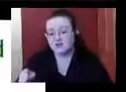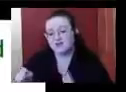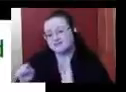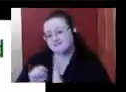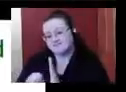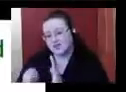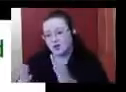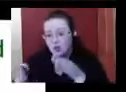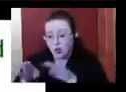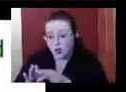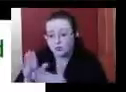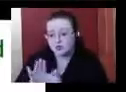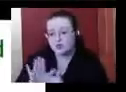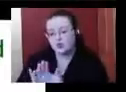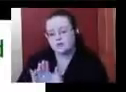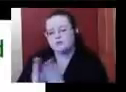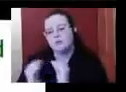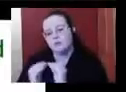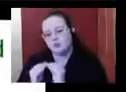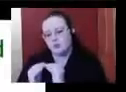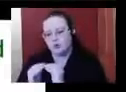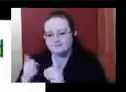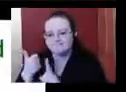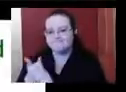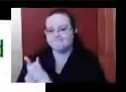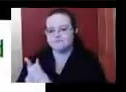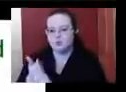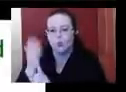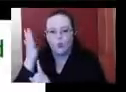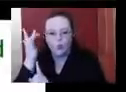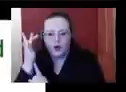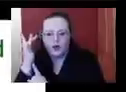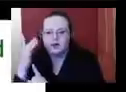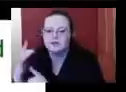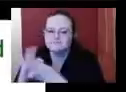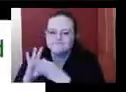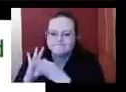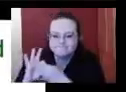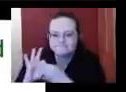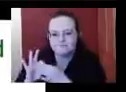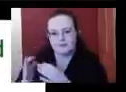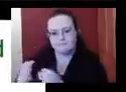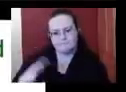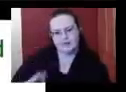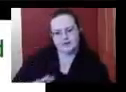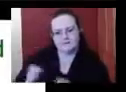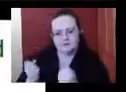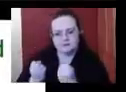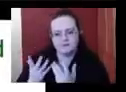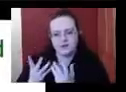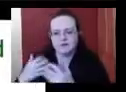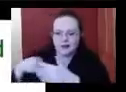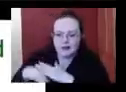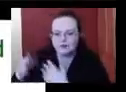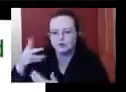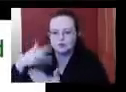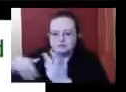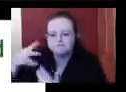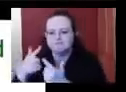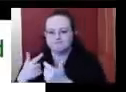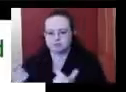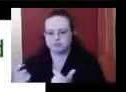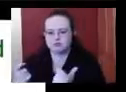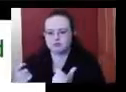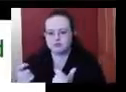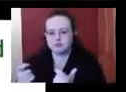school closures, as school connectedness is associated with many benefits for students. Schools also serve as a